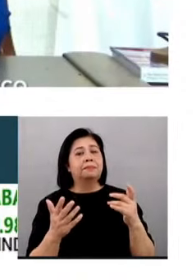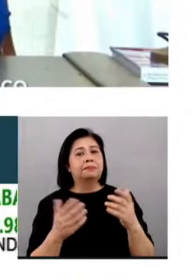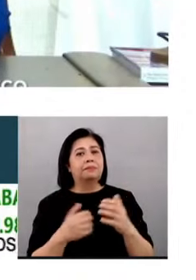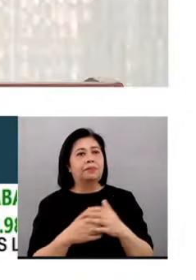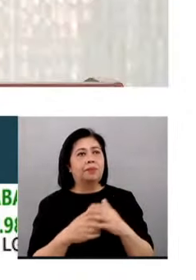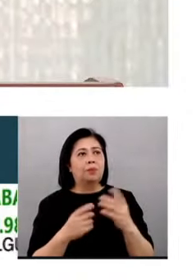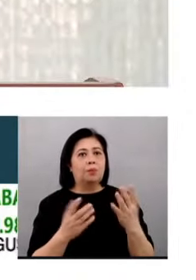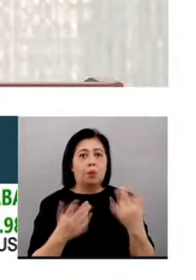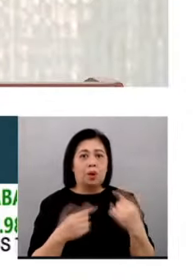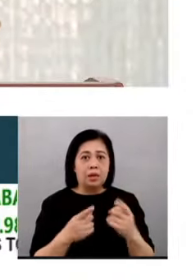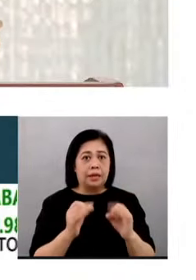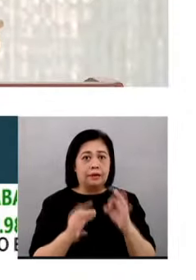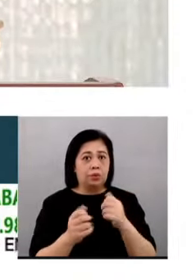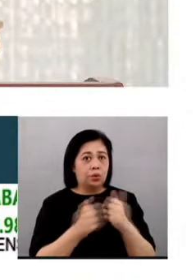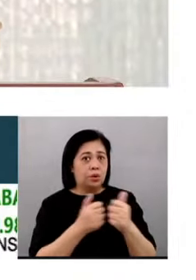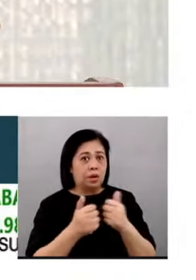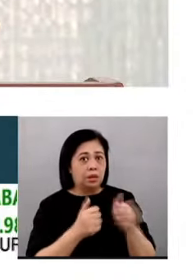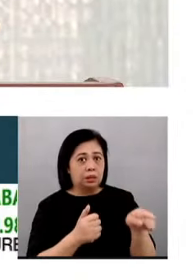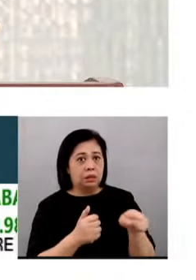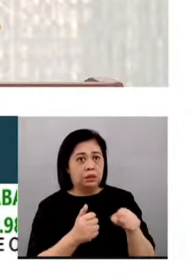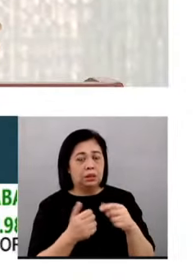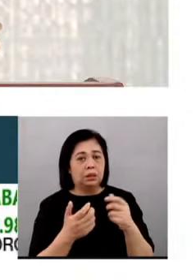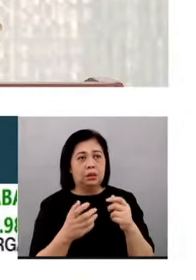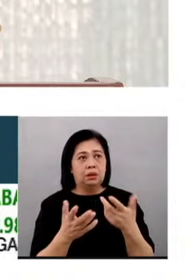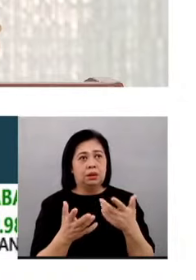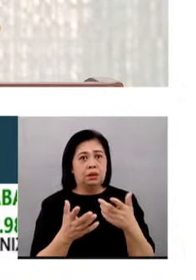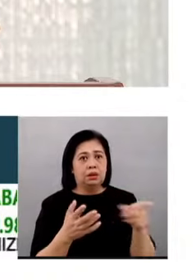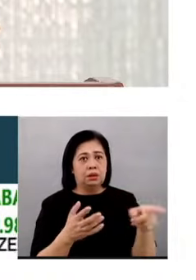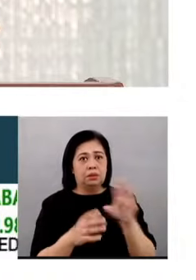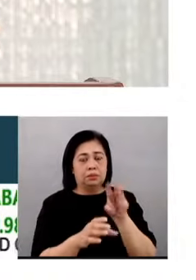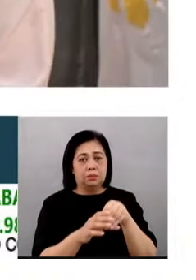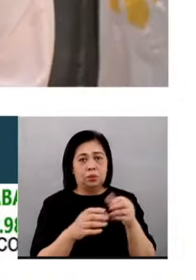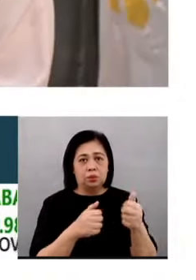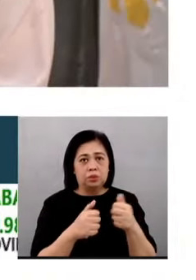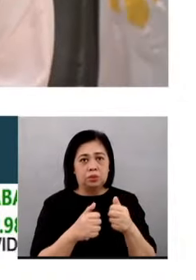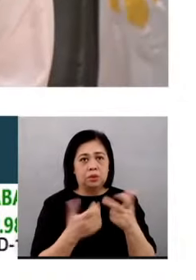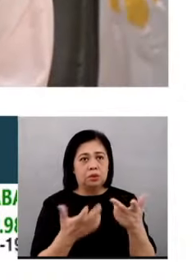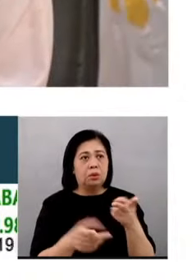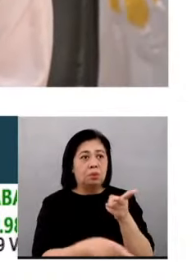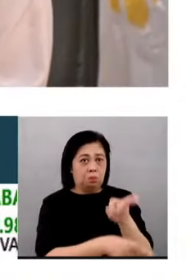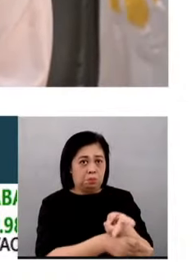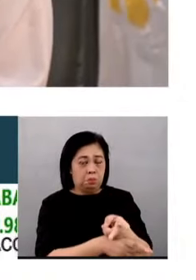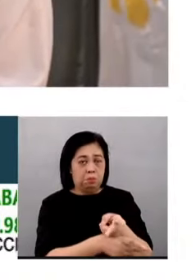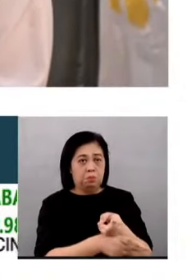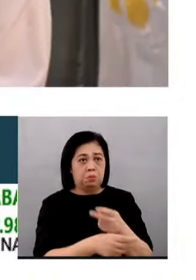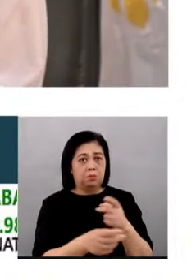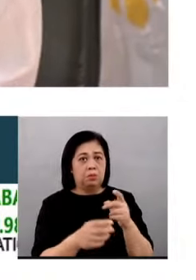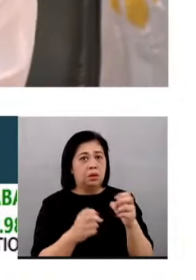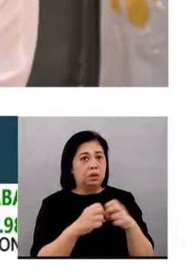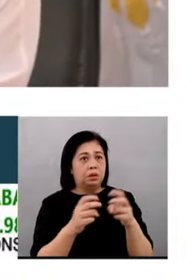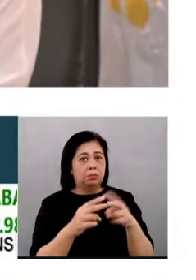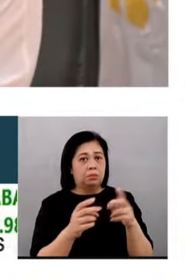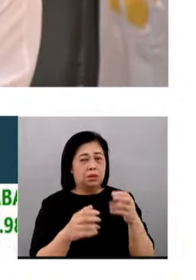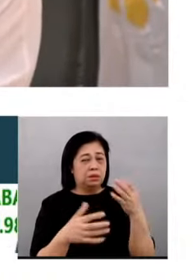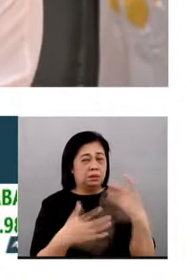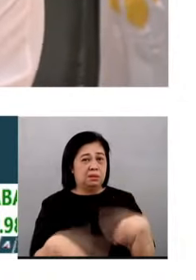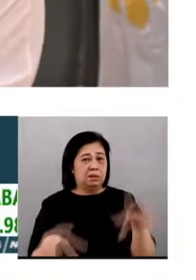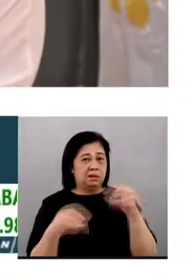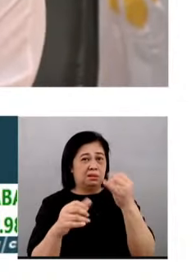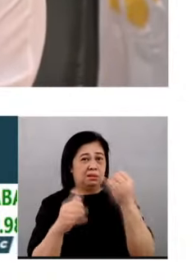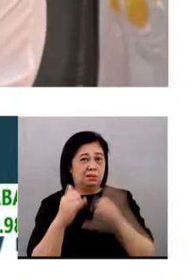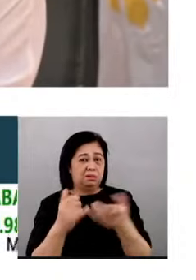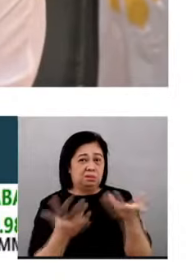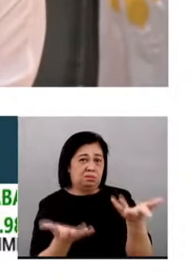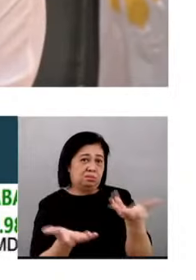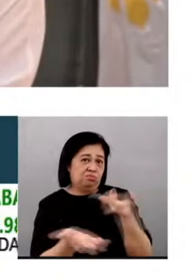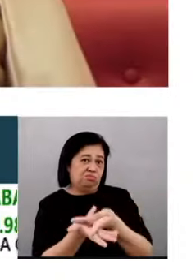While if she runs, she will keep them, even if in the end, ultimately, she will